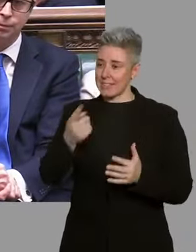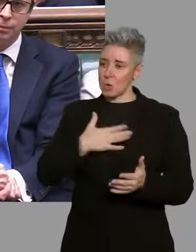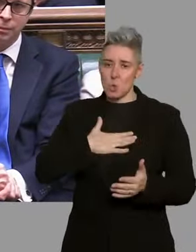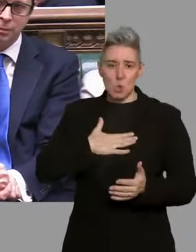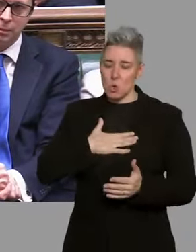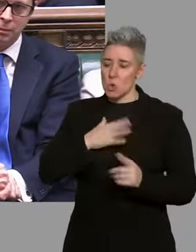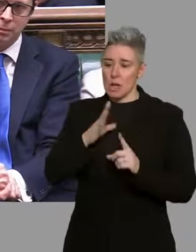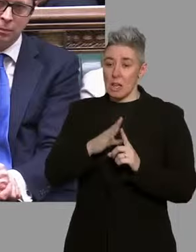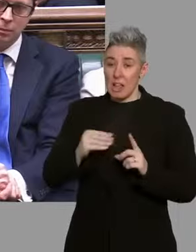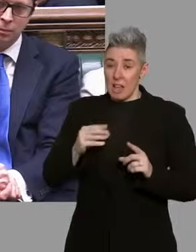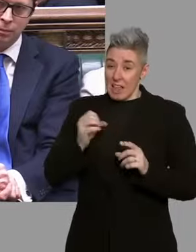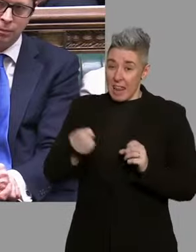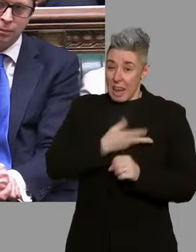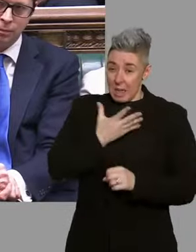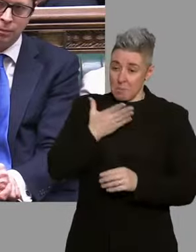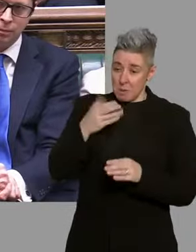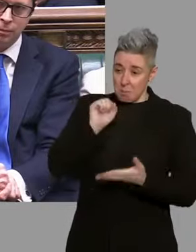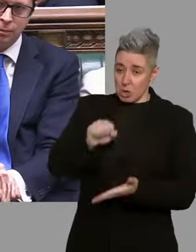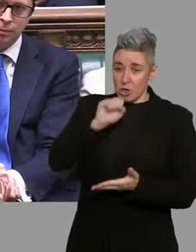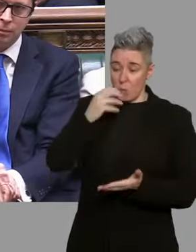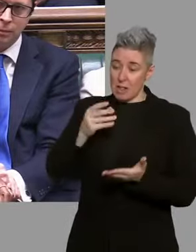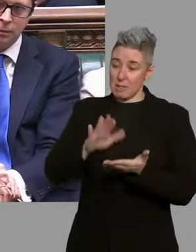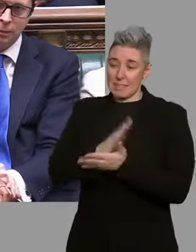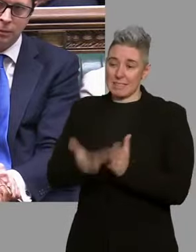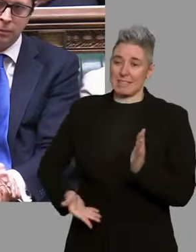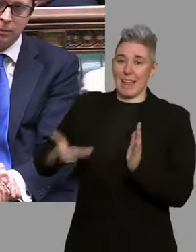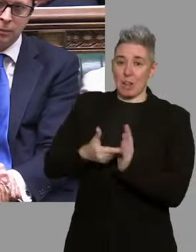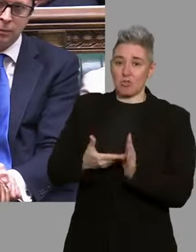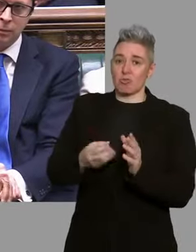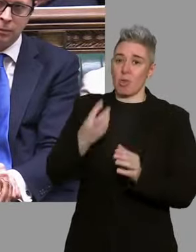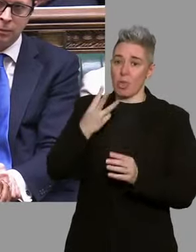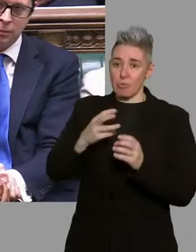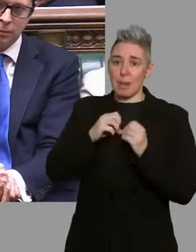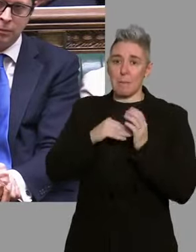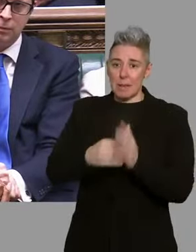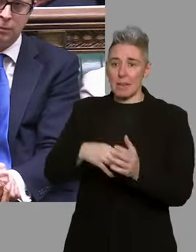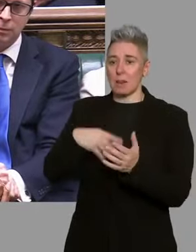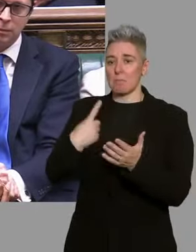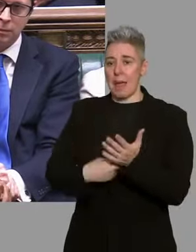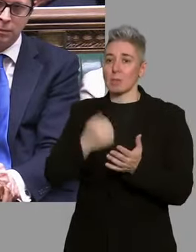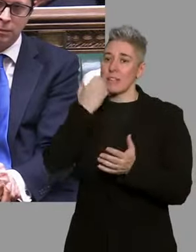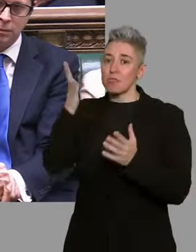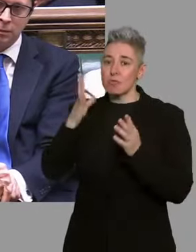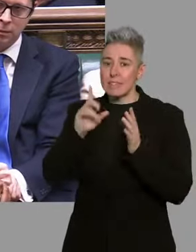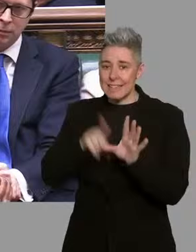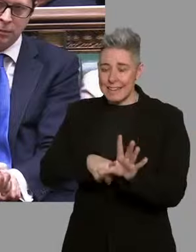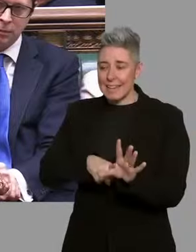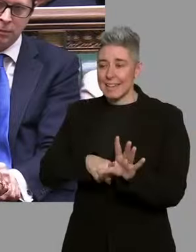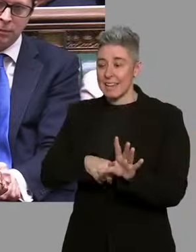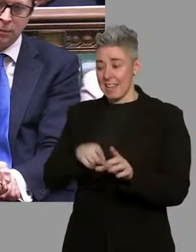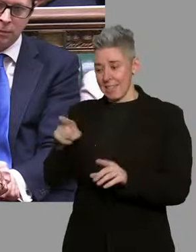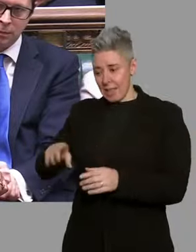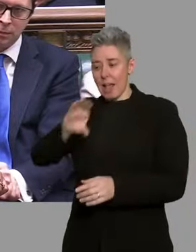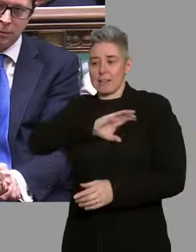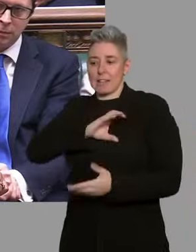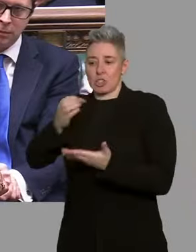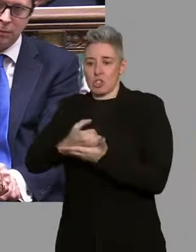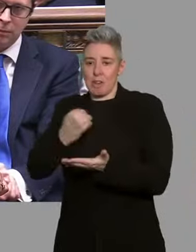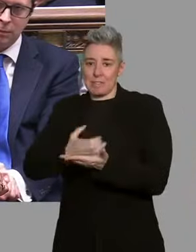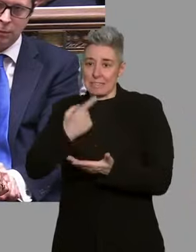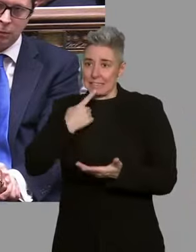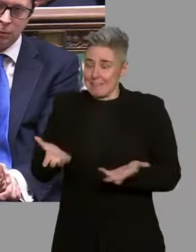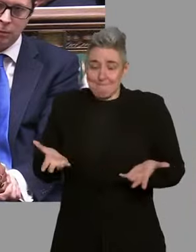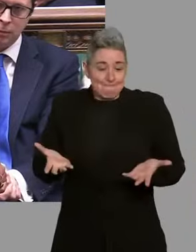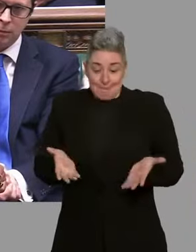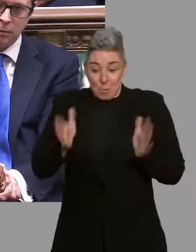year. This is a cancer charity saying they have no option but to reduce services. Did the Chancellor tell the Prime Minister